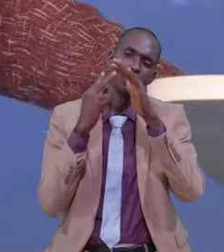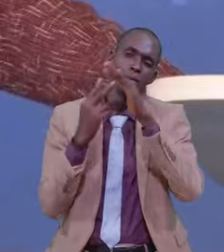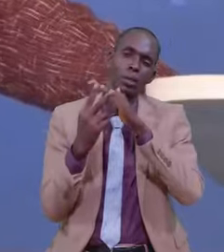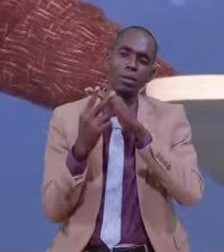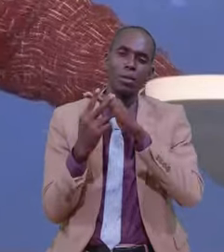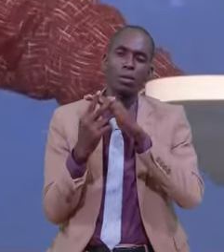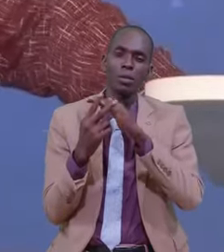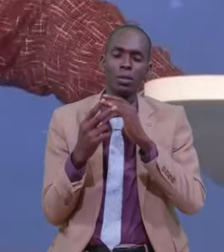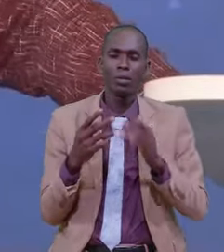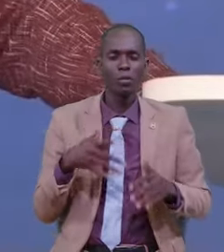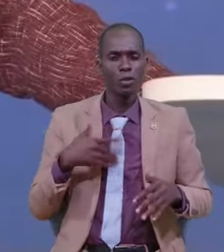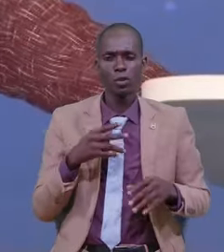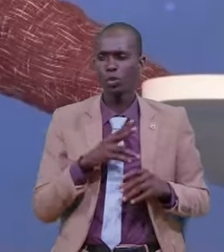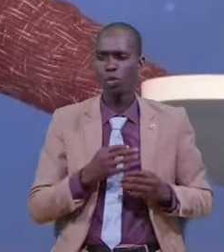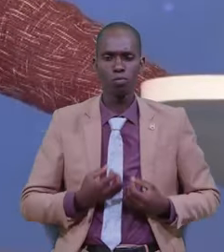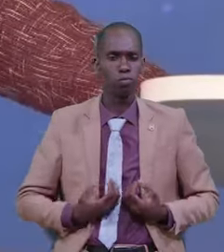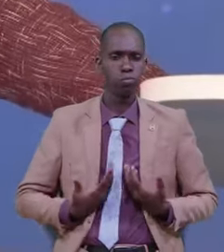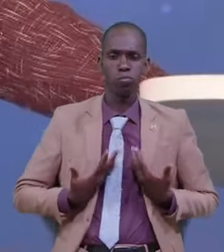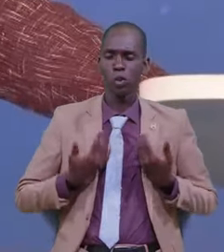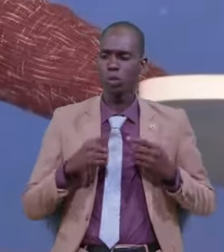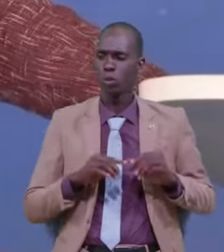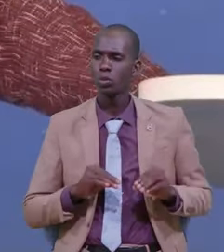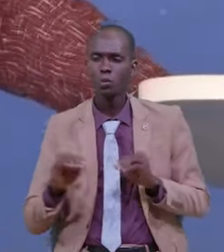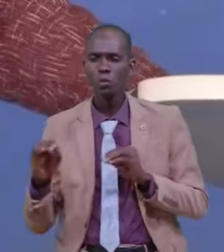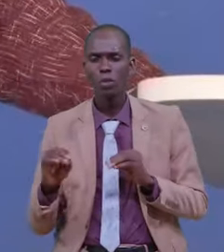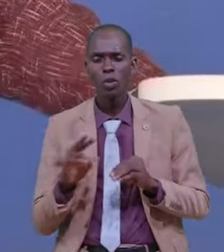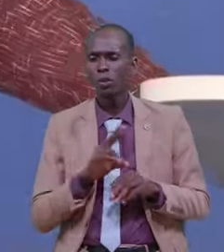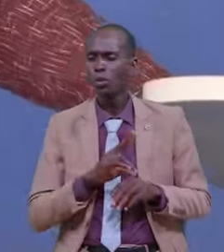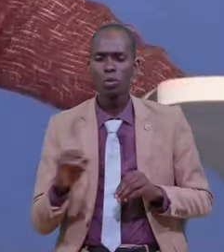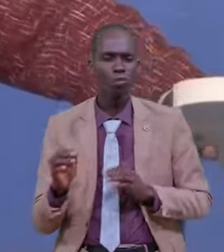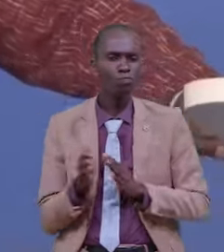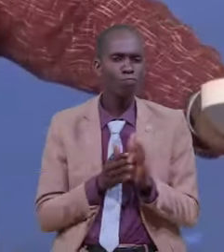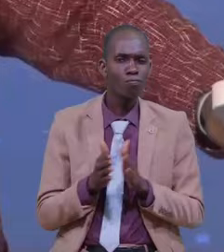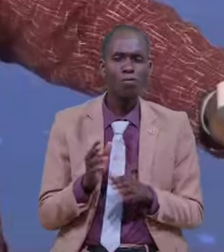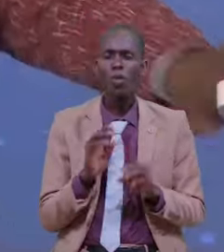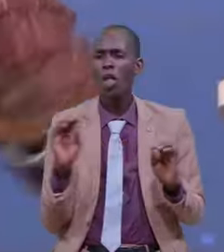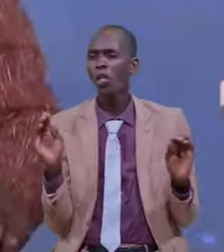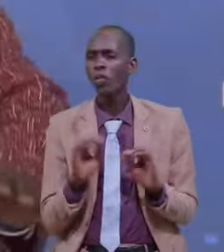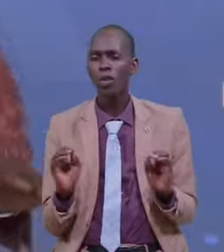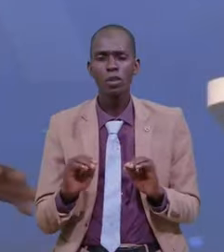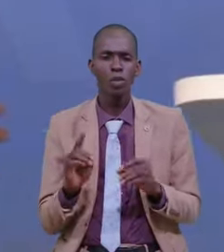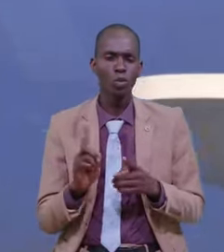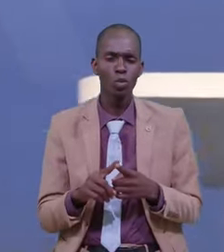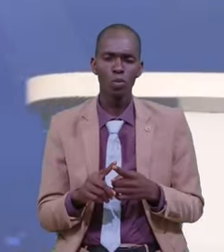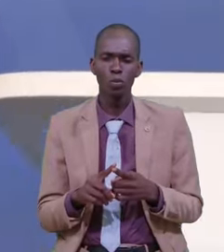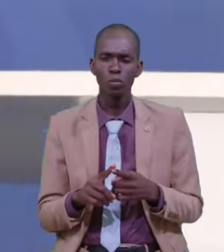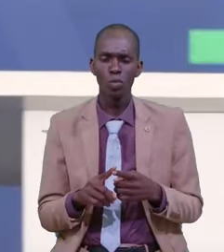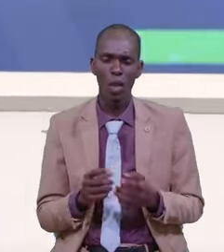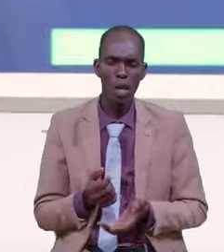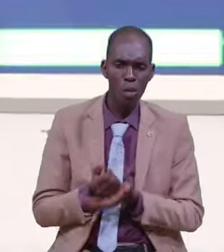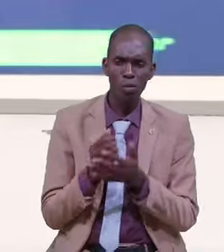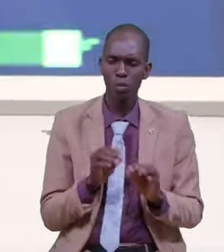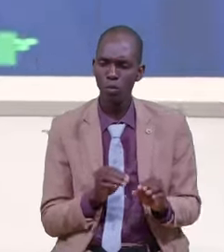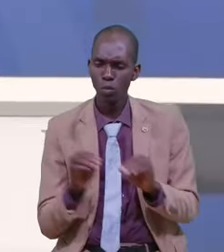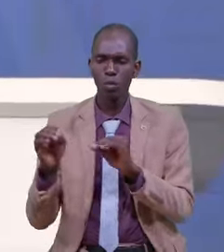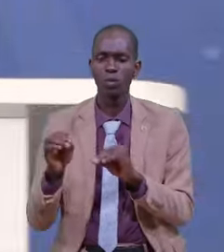No drive. No passion. Nothing before you to aim at. And sickness